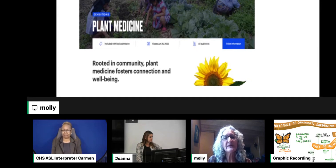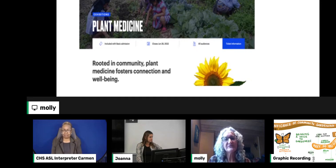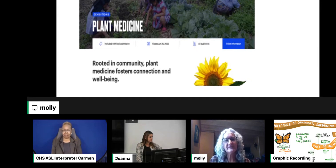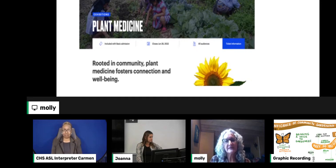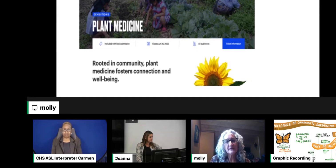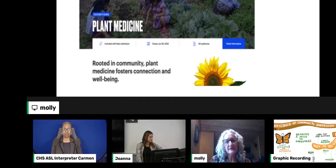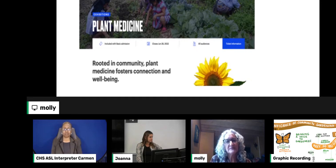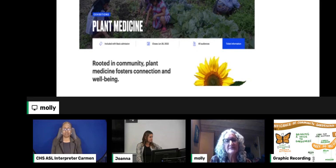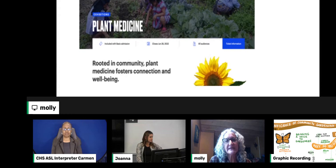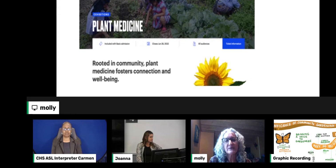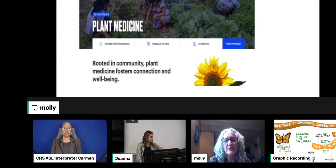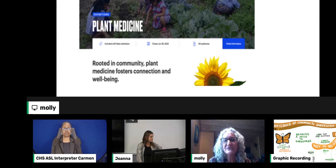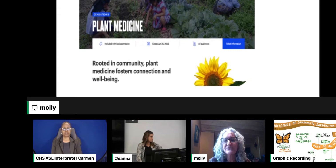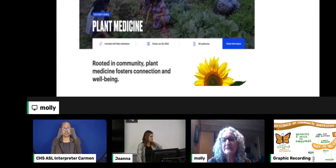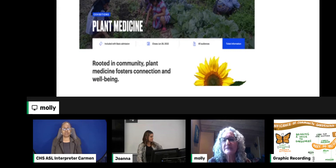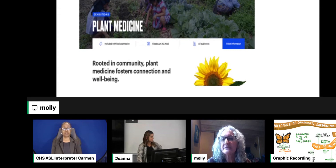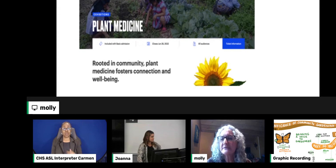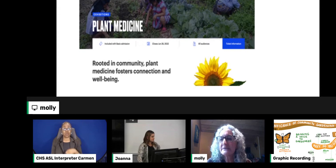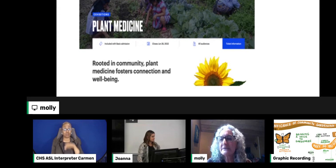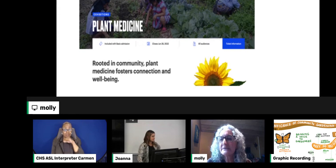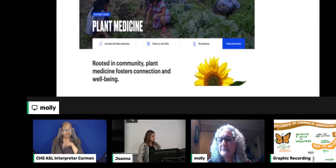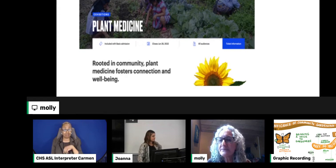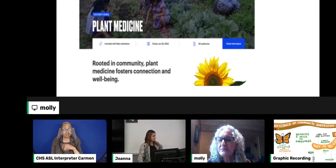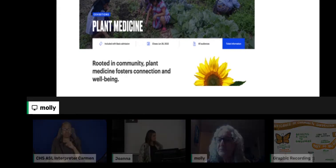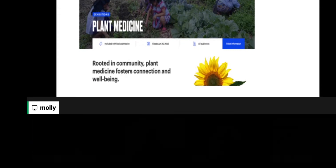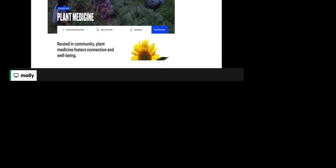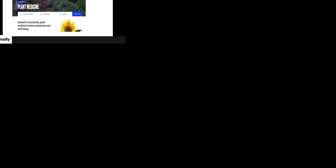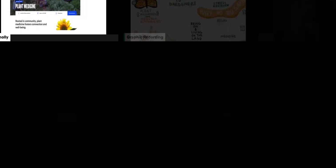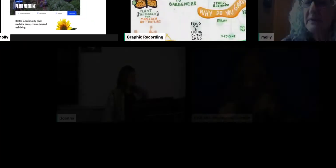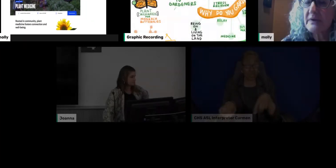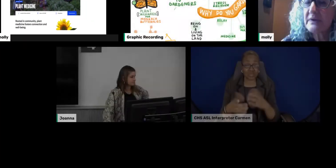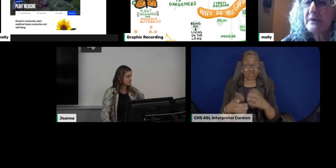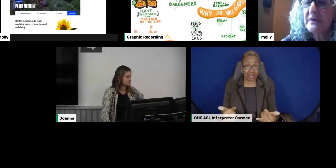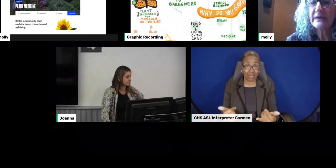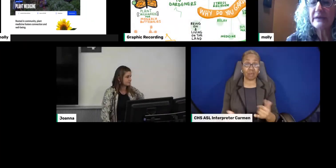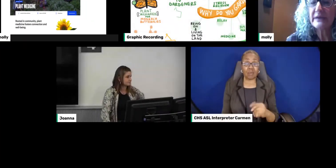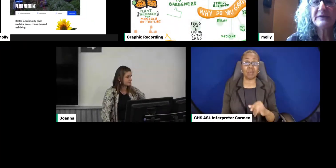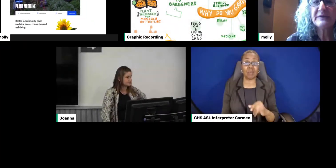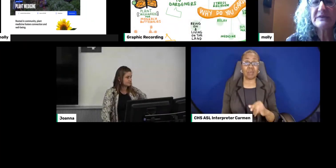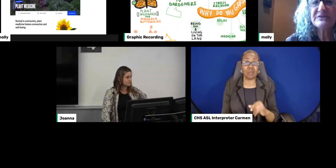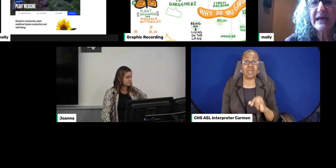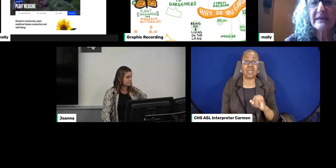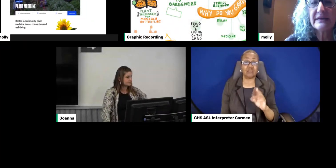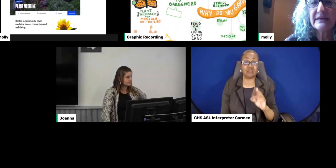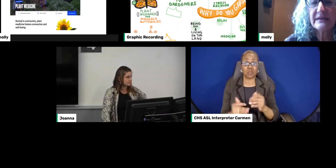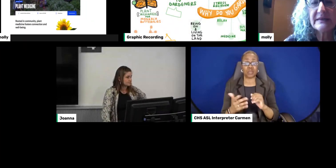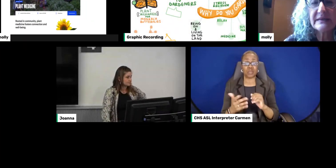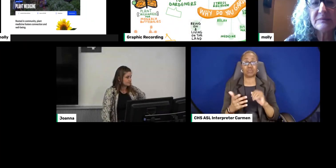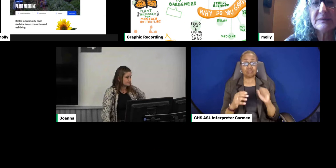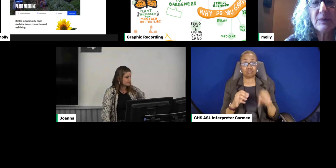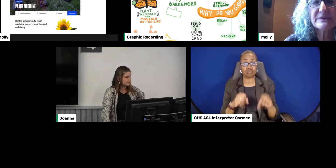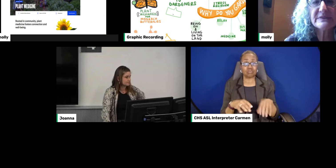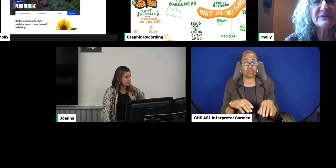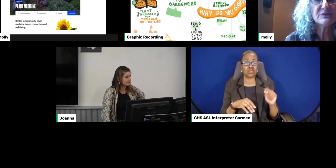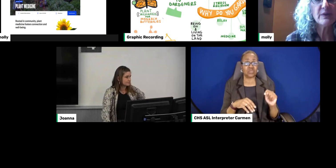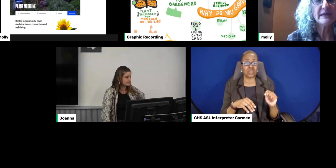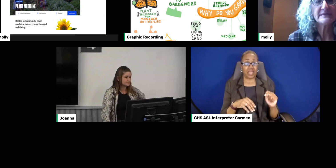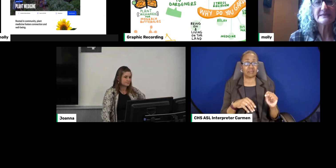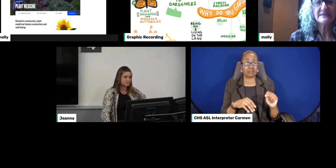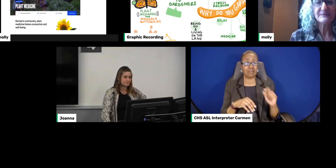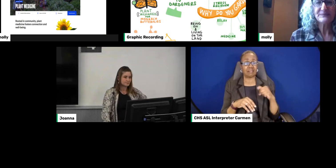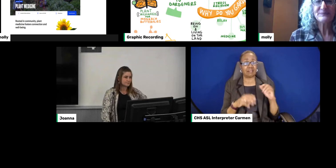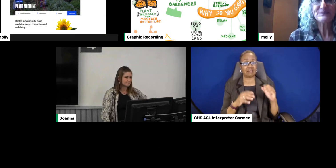We would love to take questions. If people wanted to put them in chat, I think they can be posted